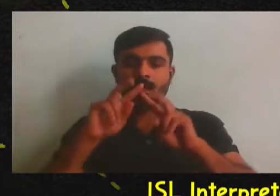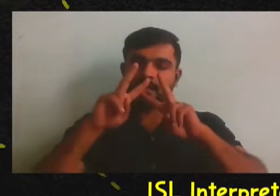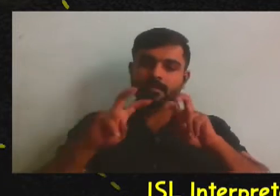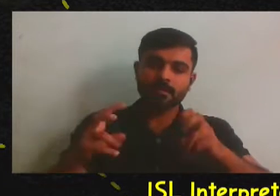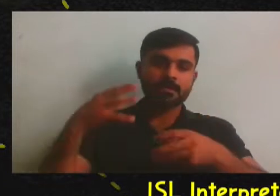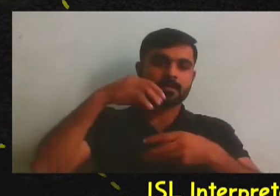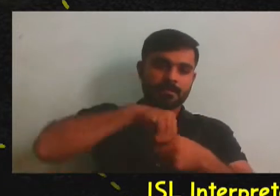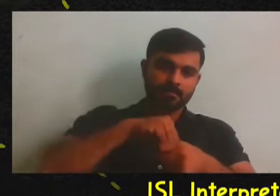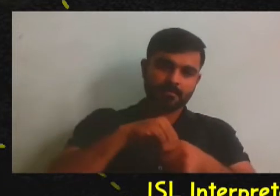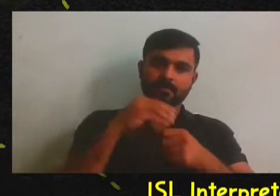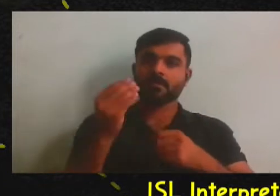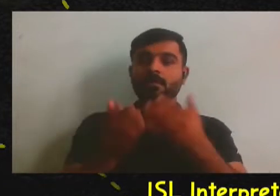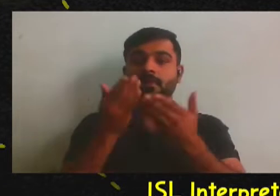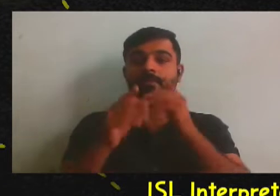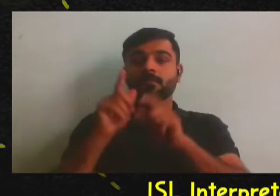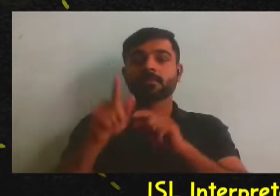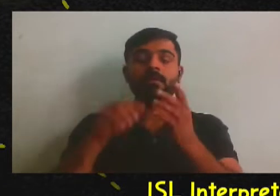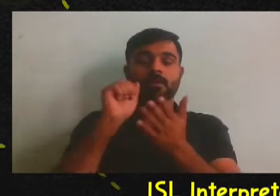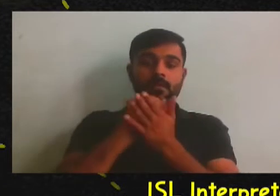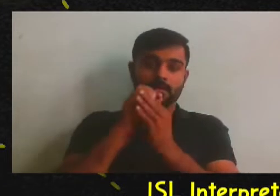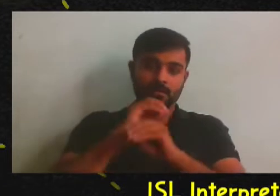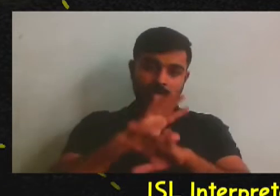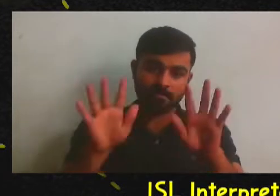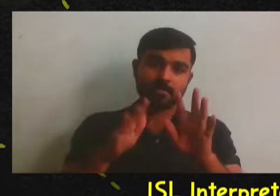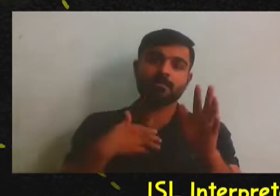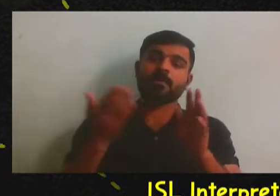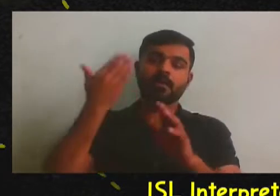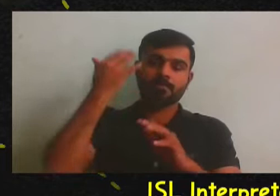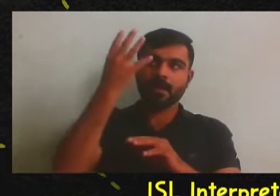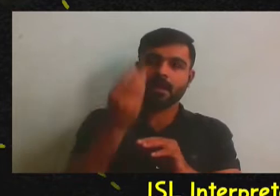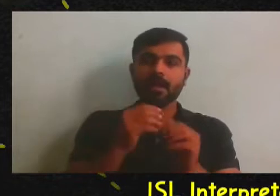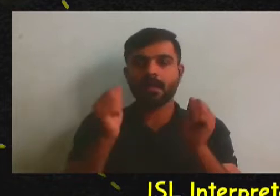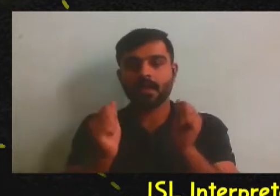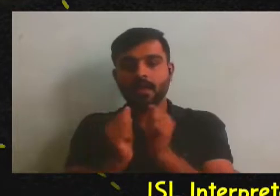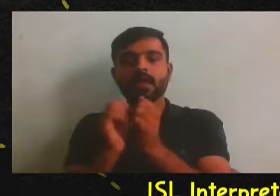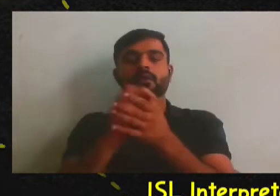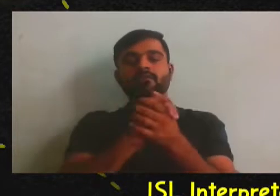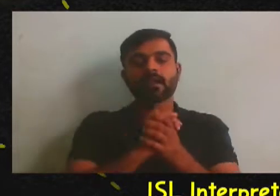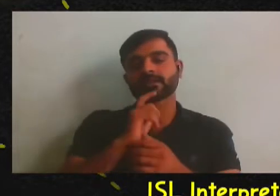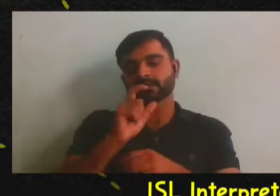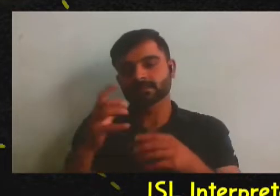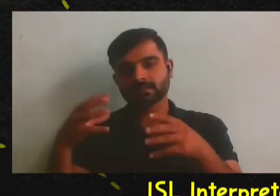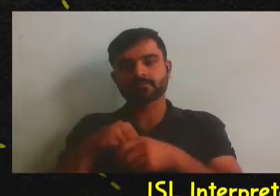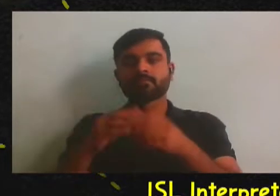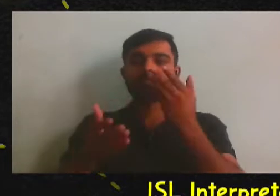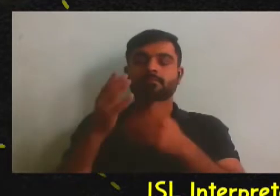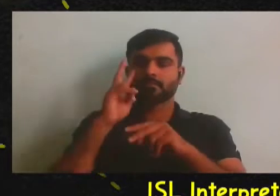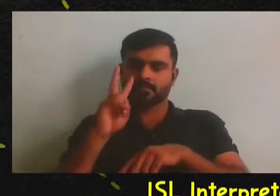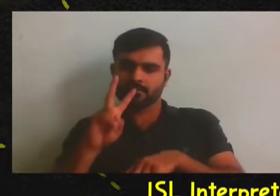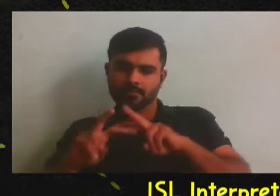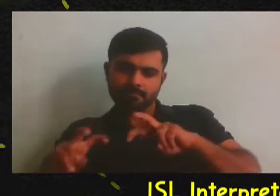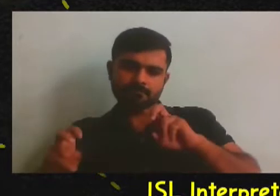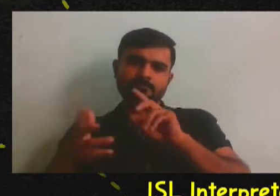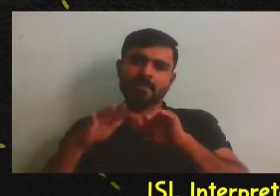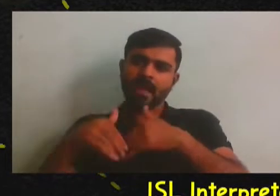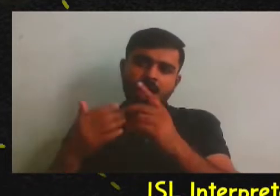So someone may be posting about, I went on a great night out with my girls or my friends, but really maybe they're searching for, how